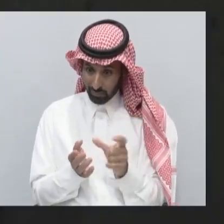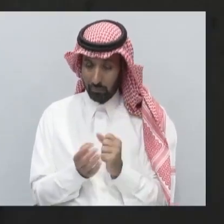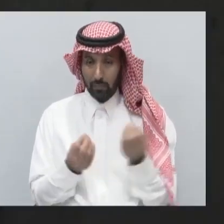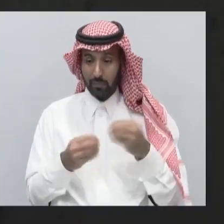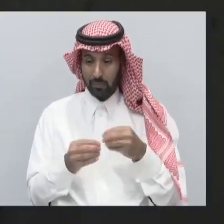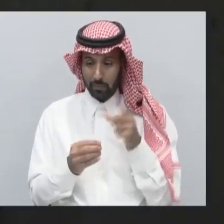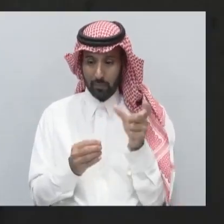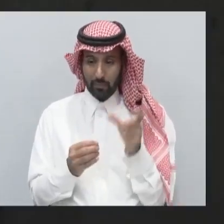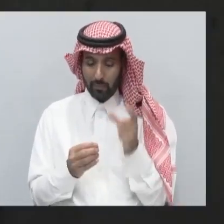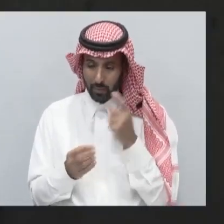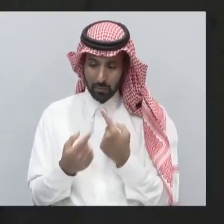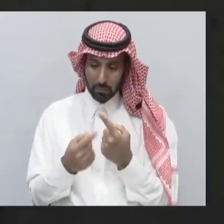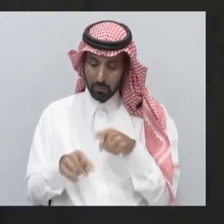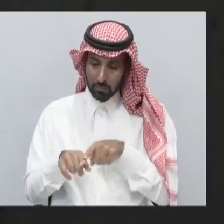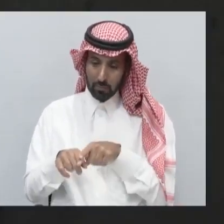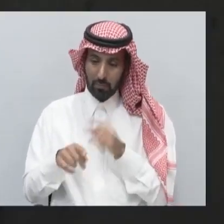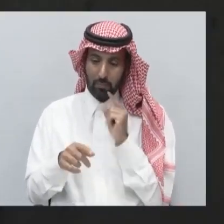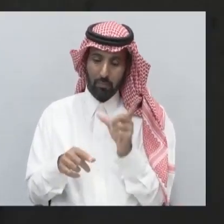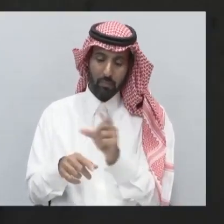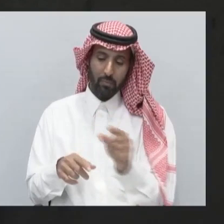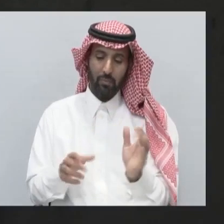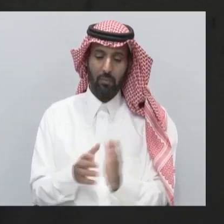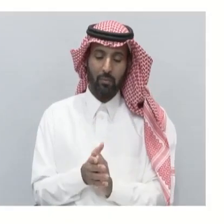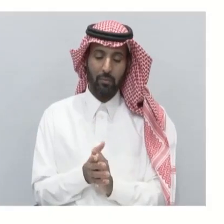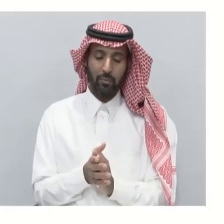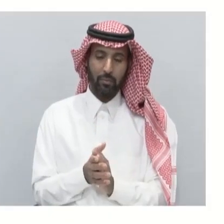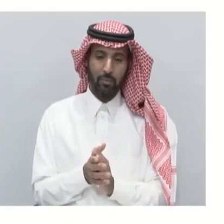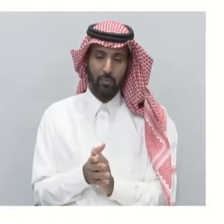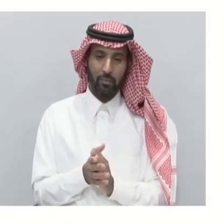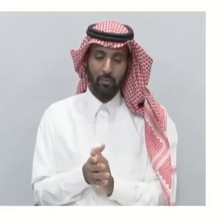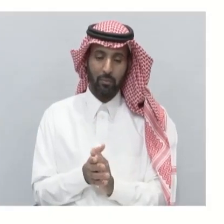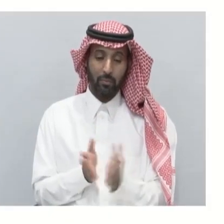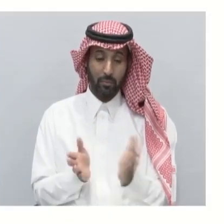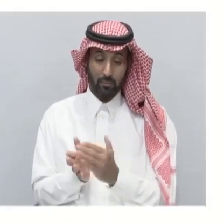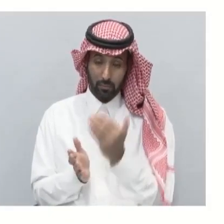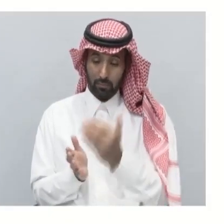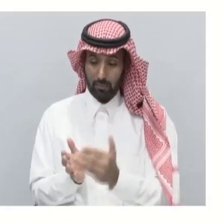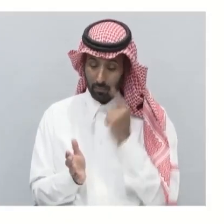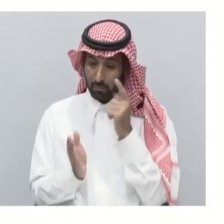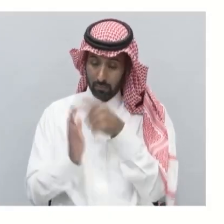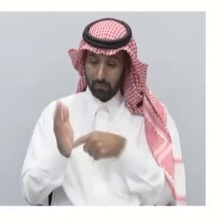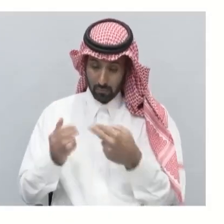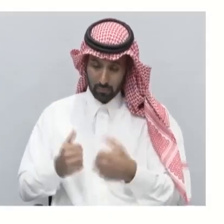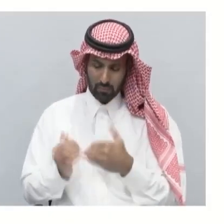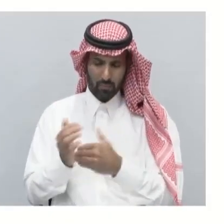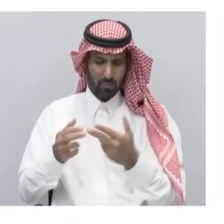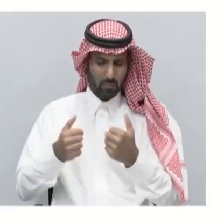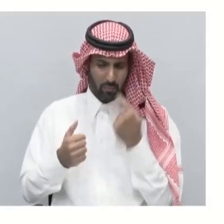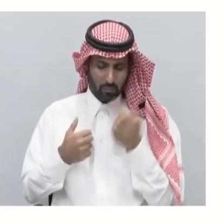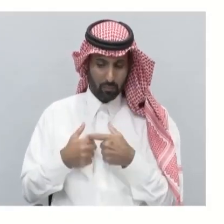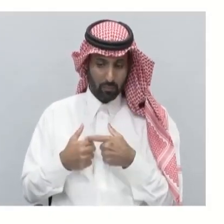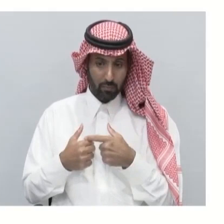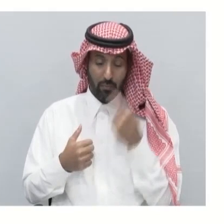more friendly talk, just like as if he is speaking. Then we're having the closing lines or words. He